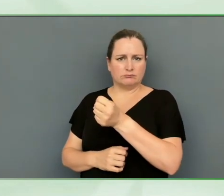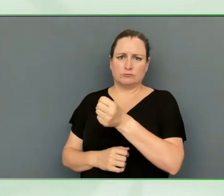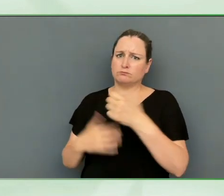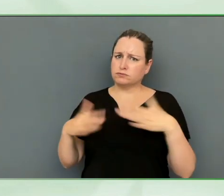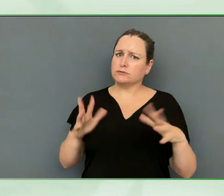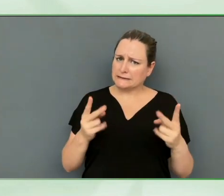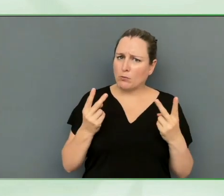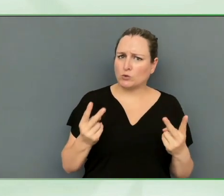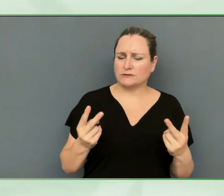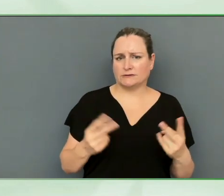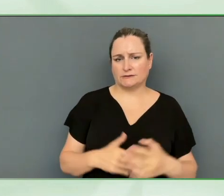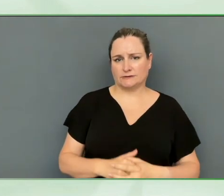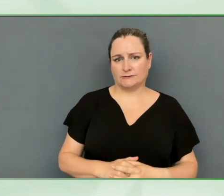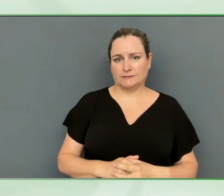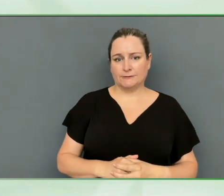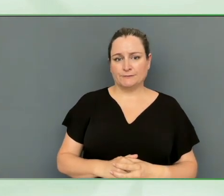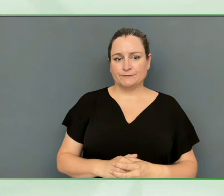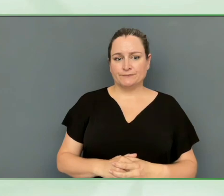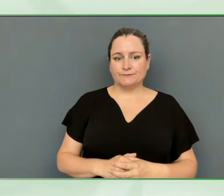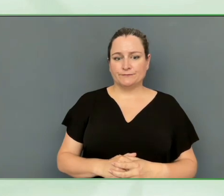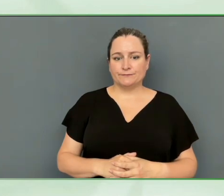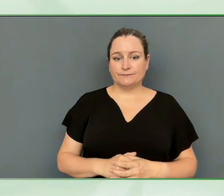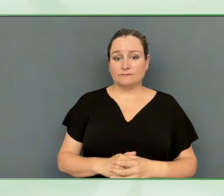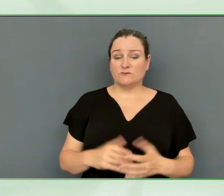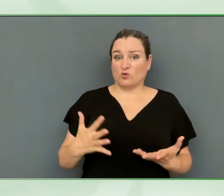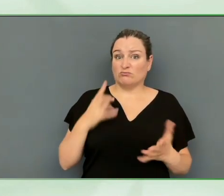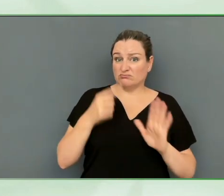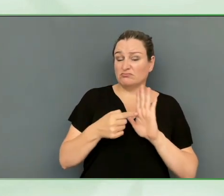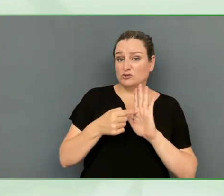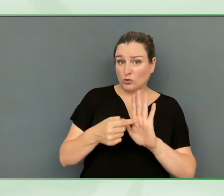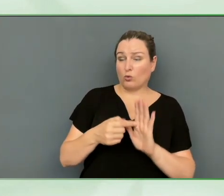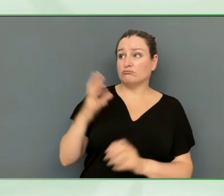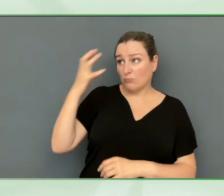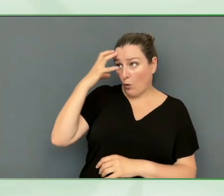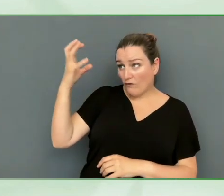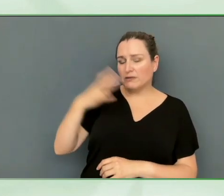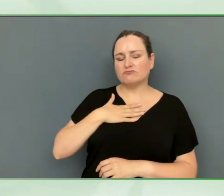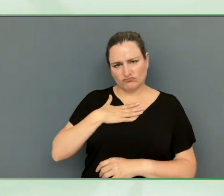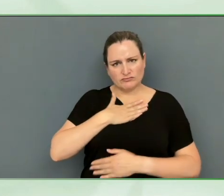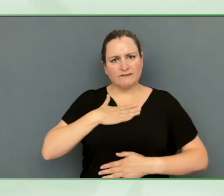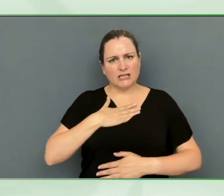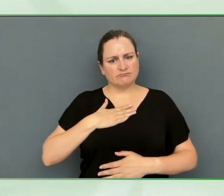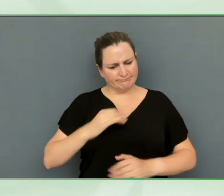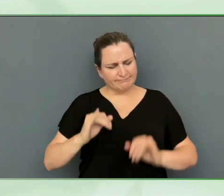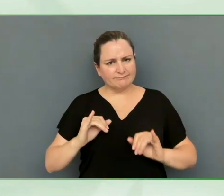to make the best model is to show that the government is taking it seriously, where the federal government has the opportunity to do that. So, but